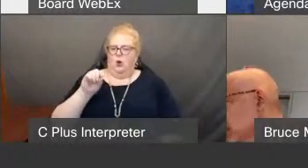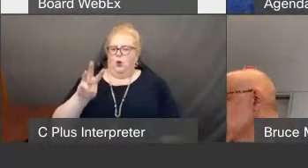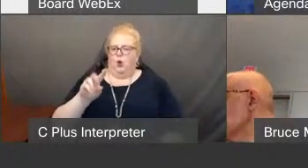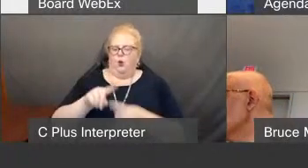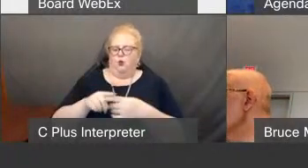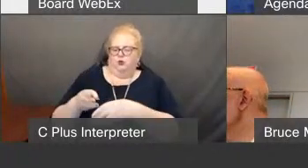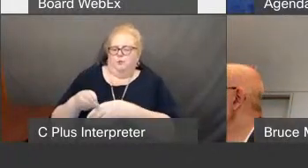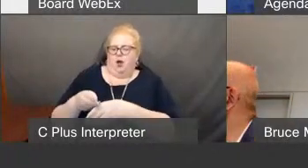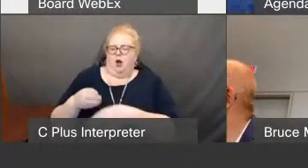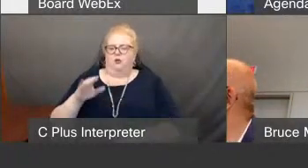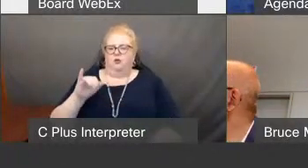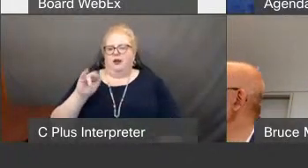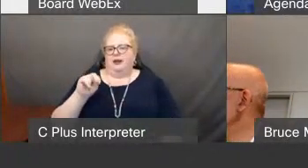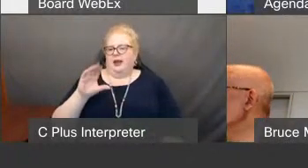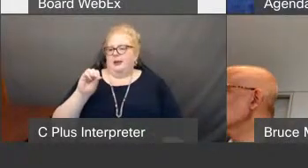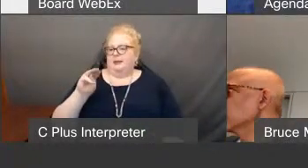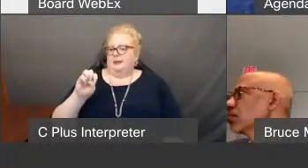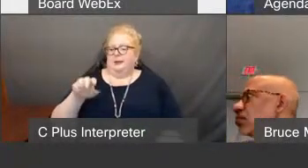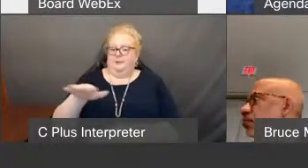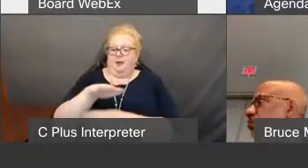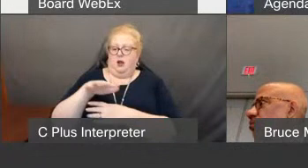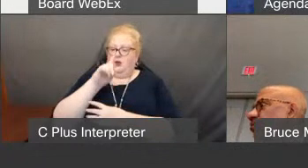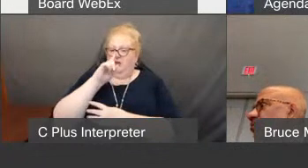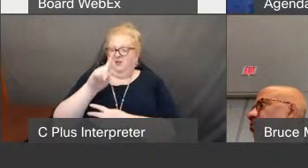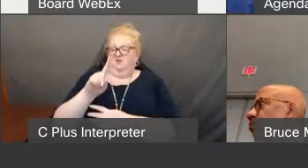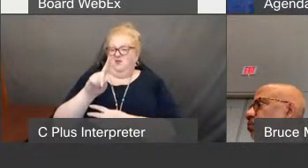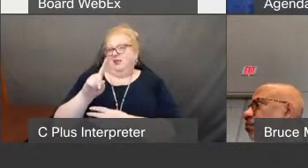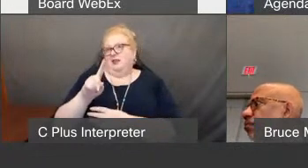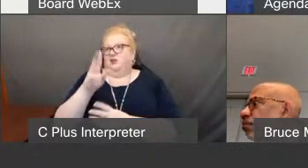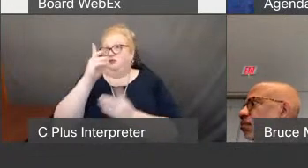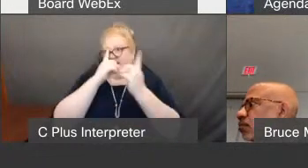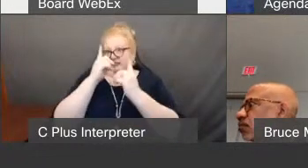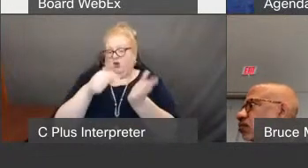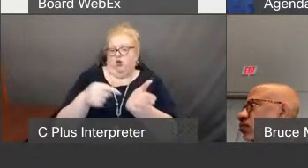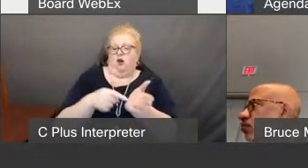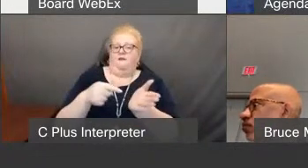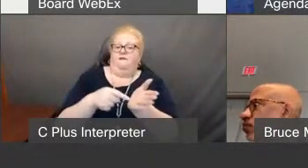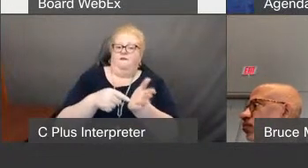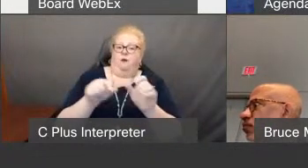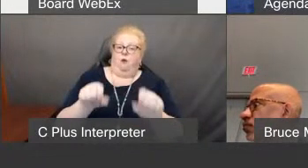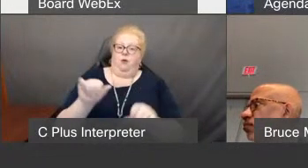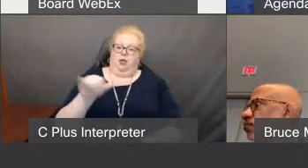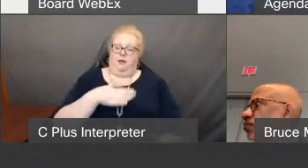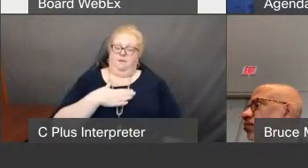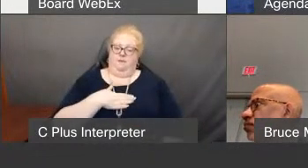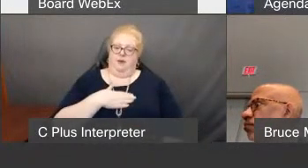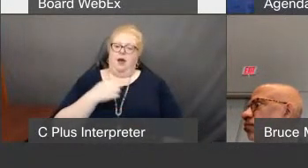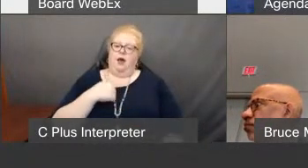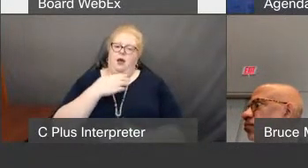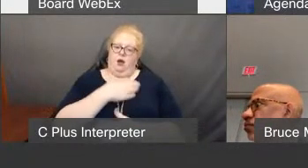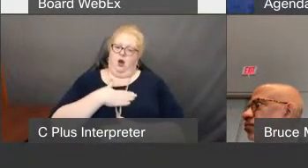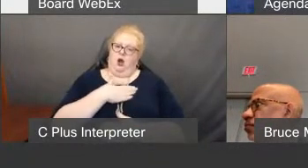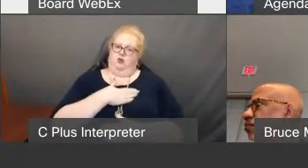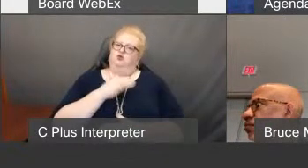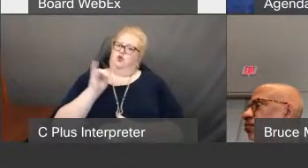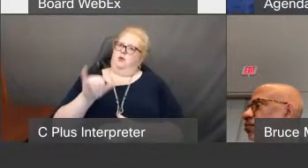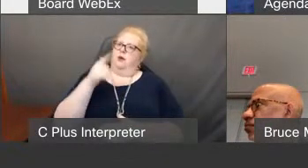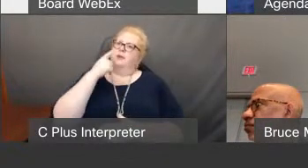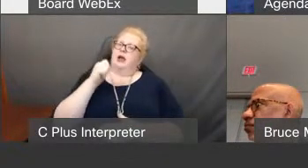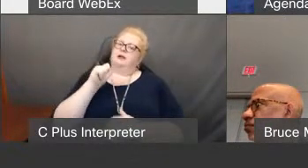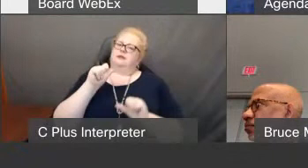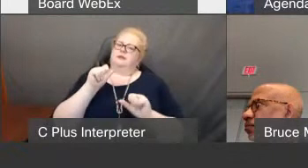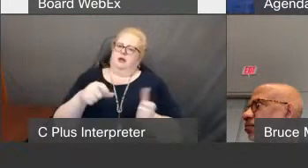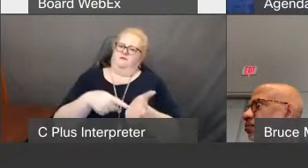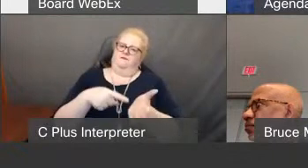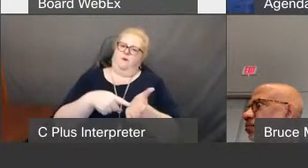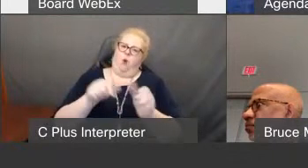that are truly affordable, like mine, and I enjoy it because it is affordable and people can